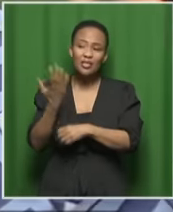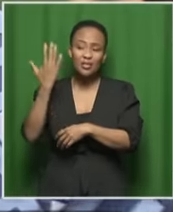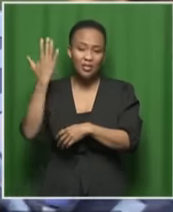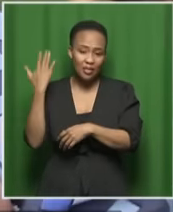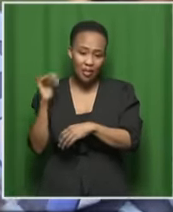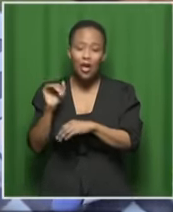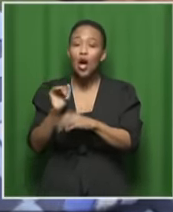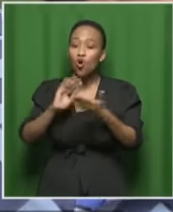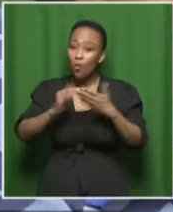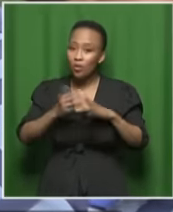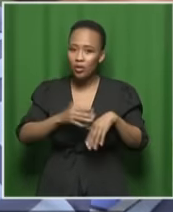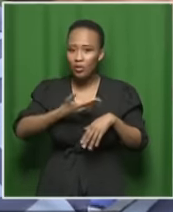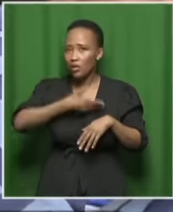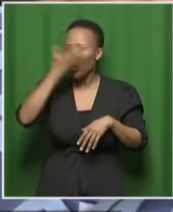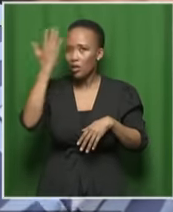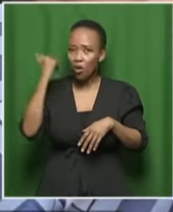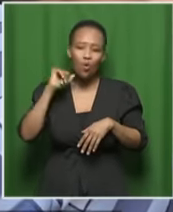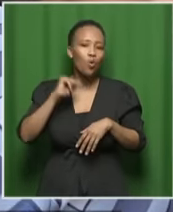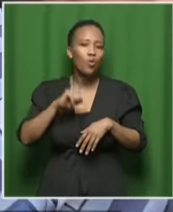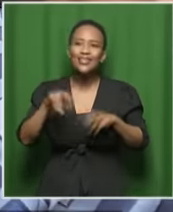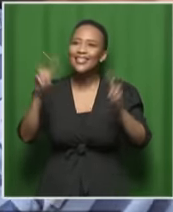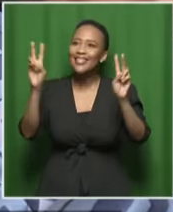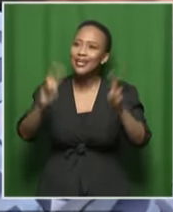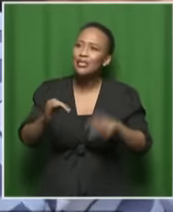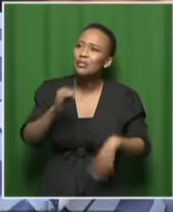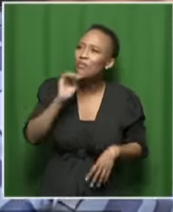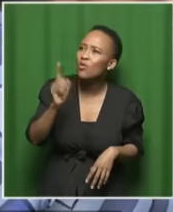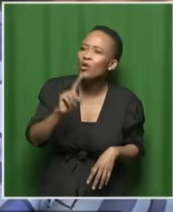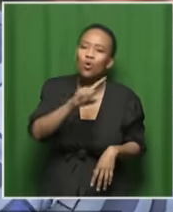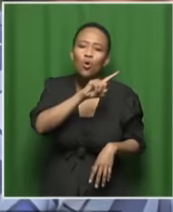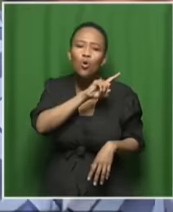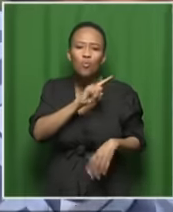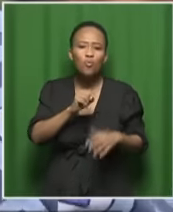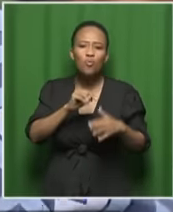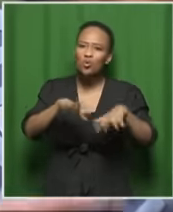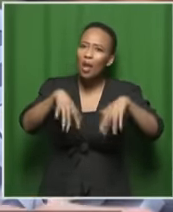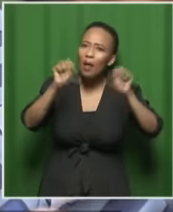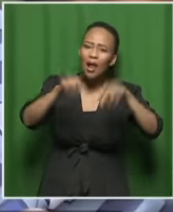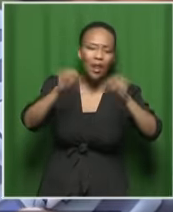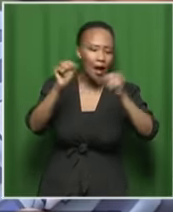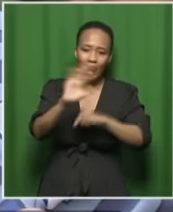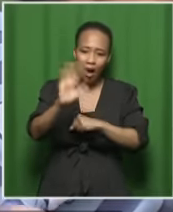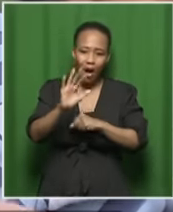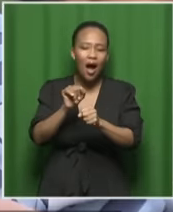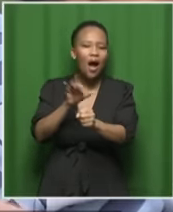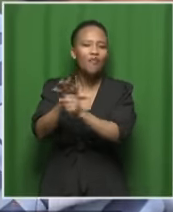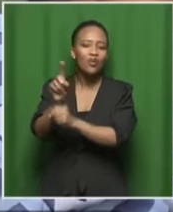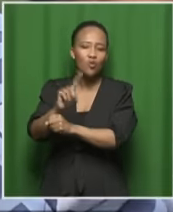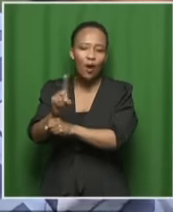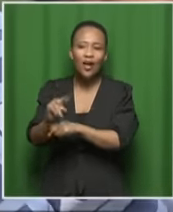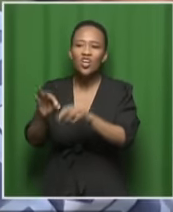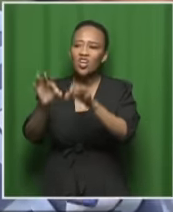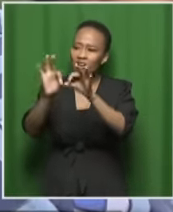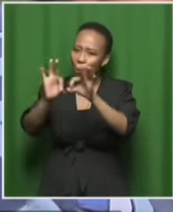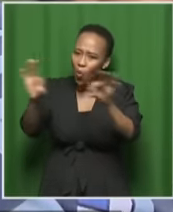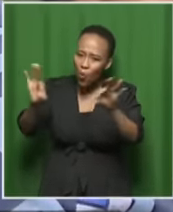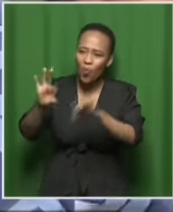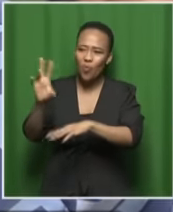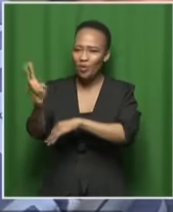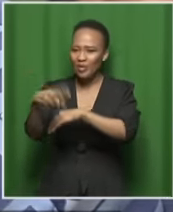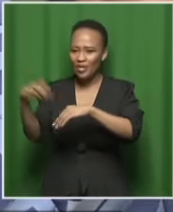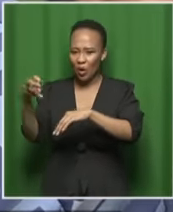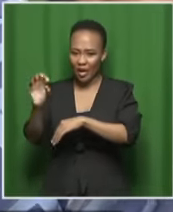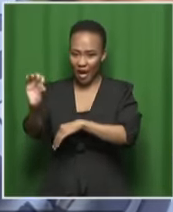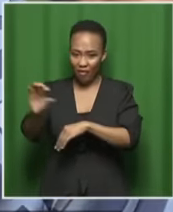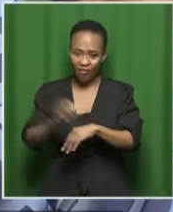load shedding, because we've got transformers that were either stolen, vandalized or destroyed. They have electricity now because of our intervention. You